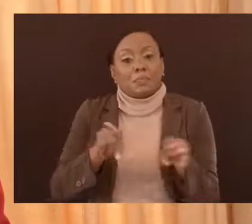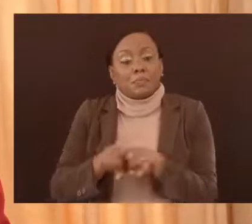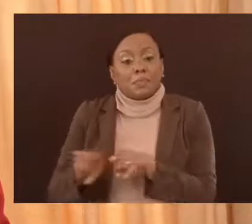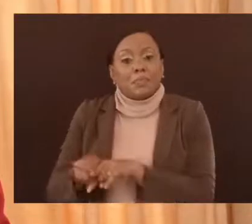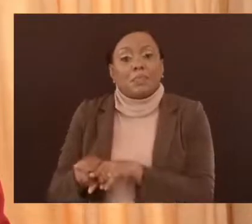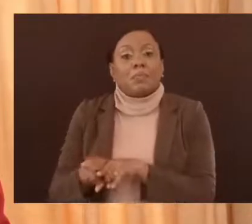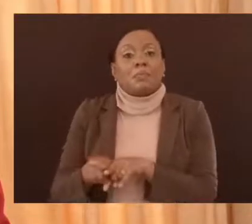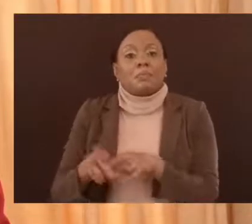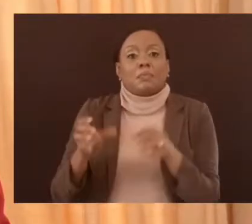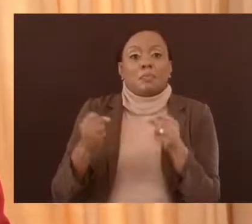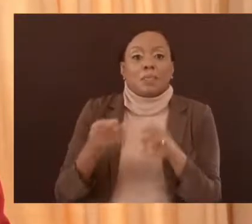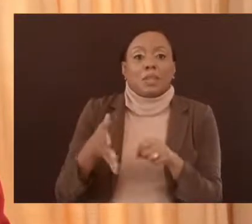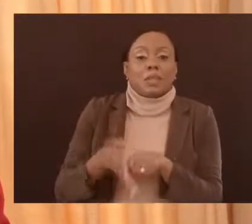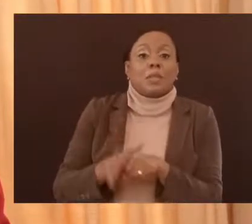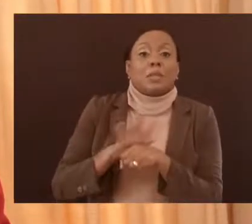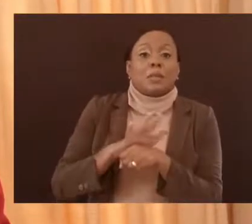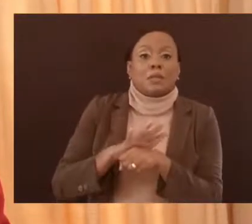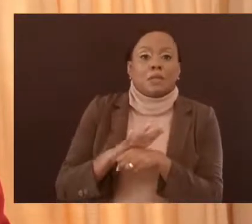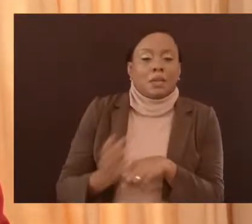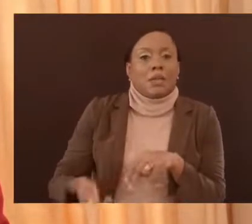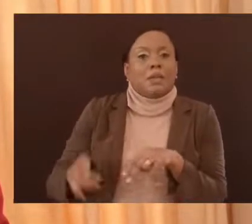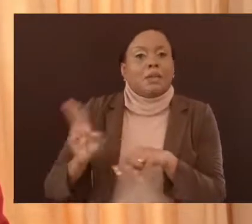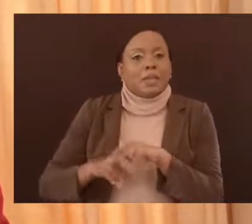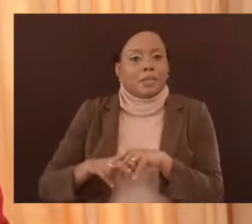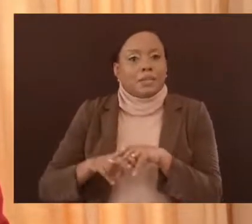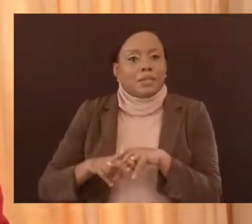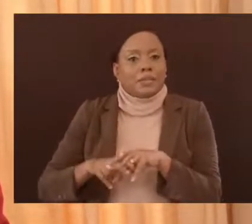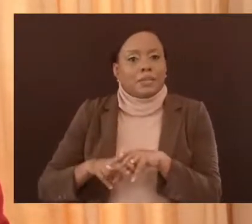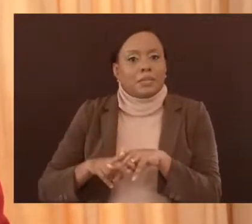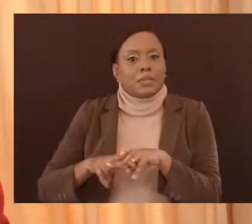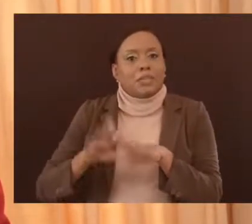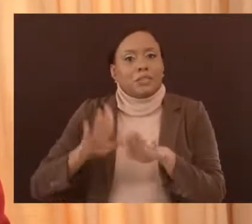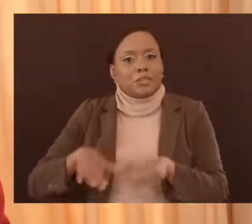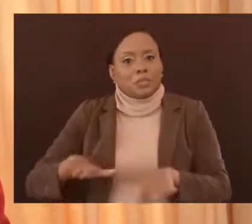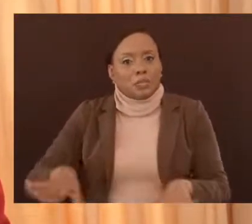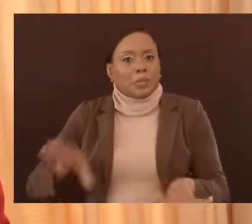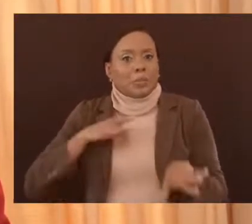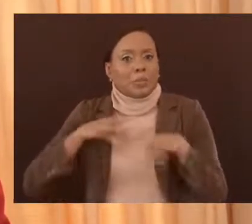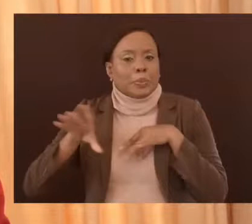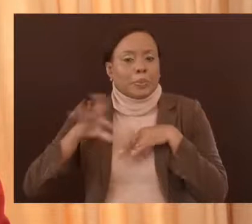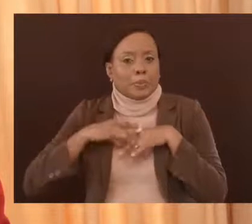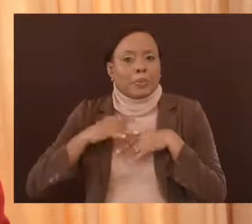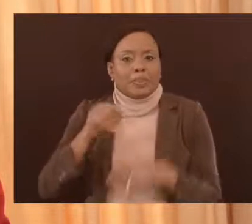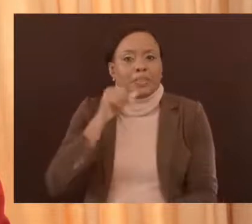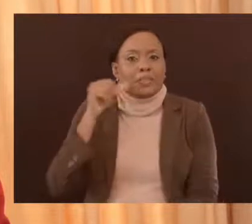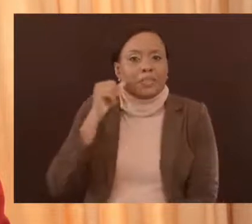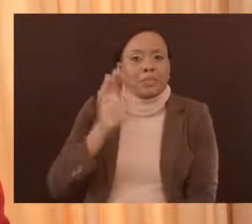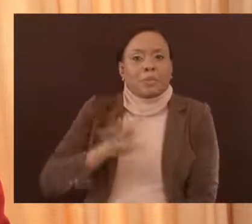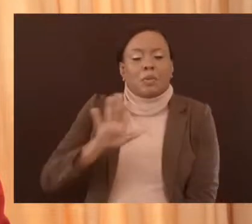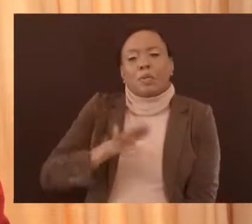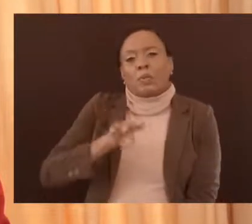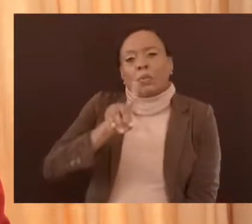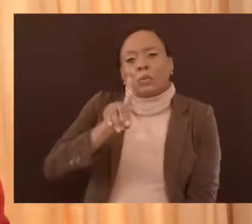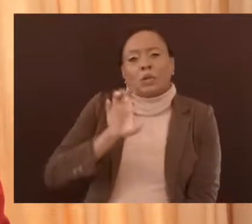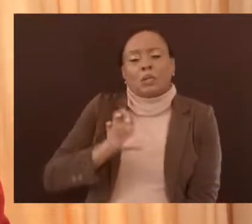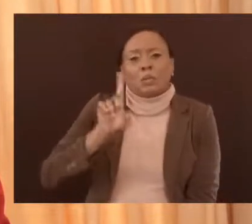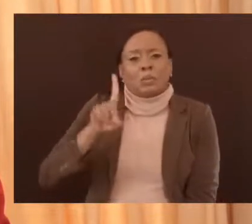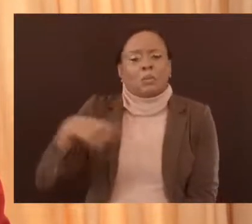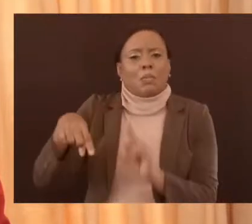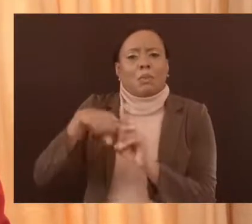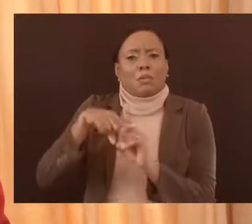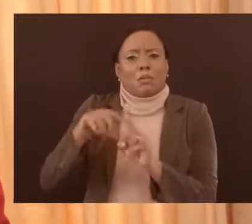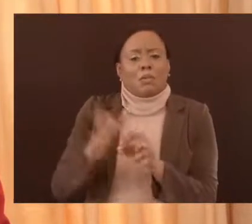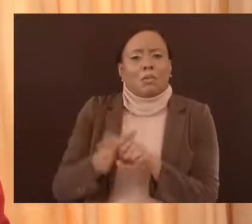of the cases are now being found in children under the age of 18 years. Yesterday, we recorded about 101 positive